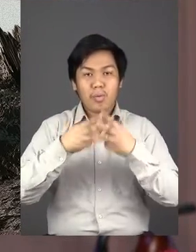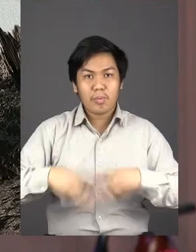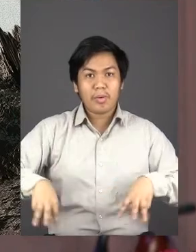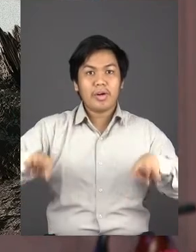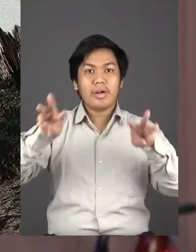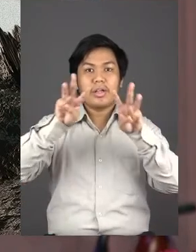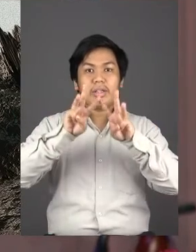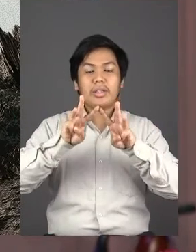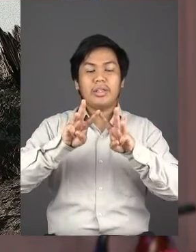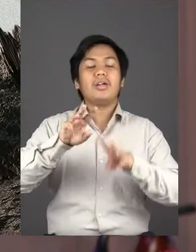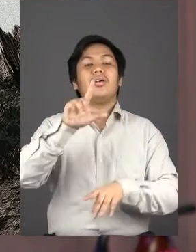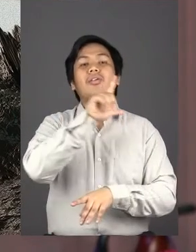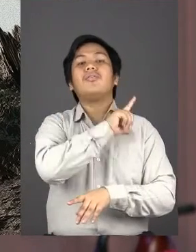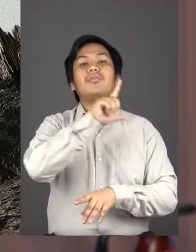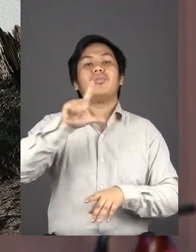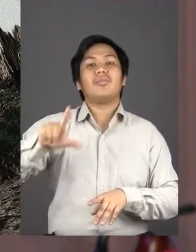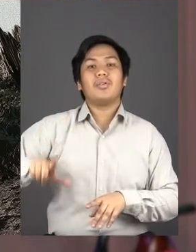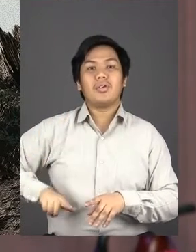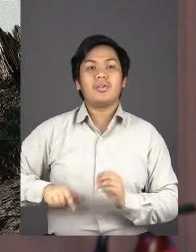Lord. Ano yun?